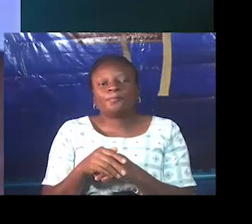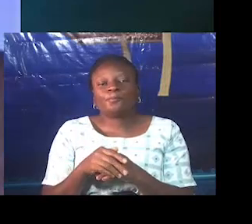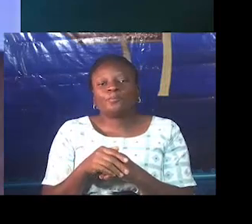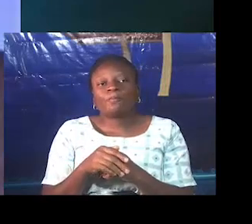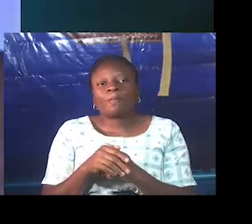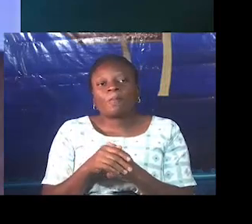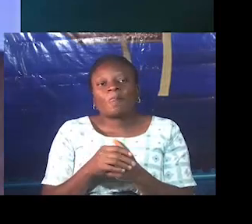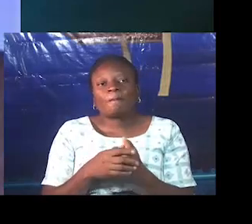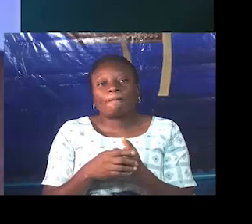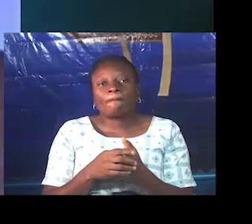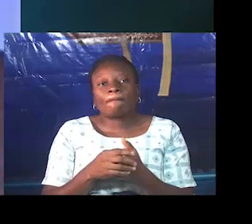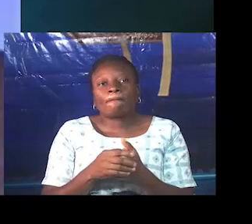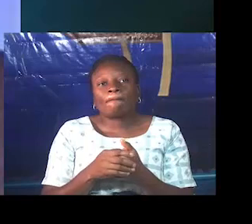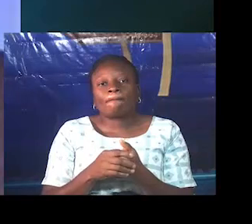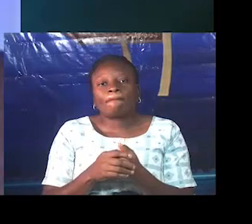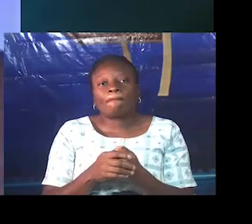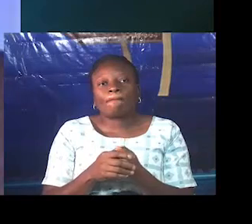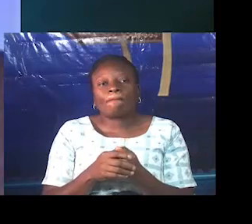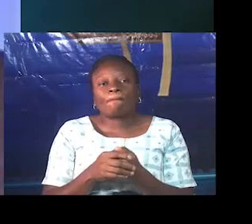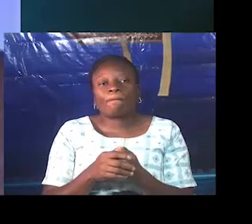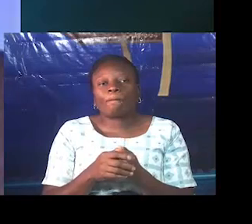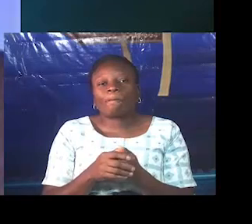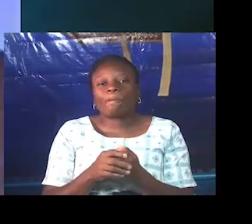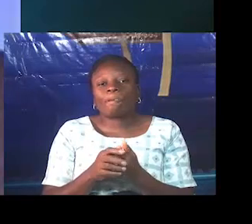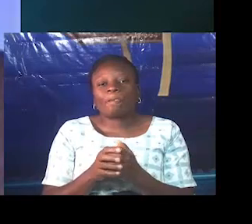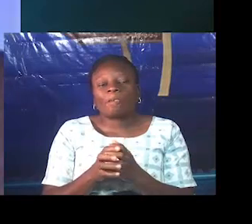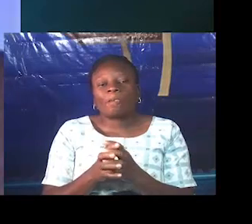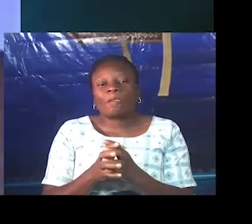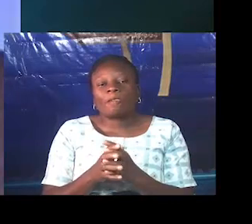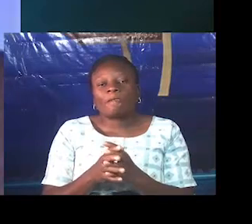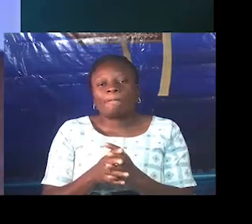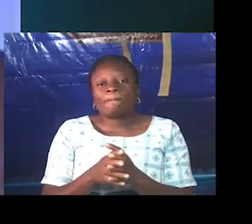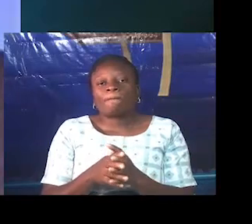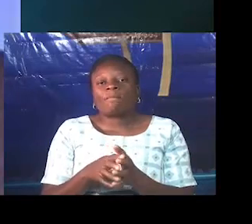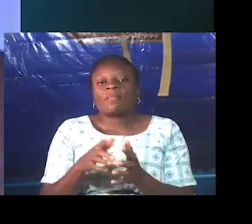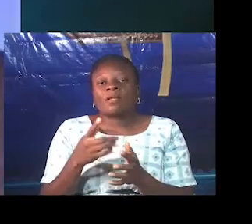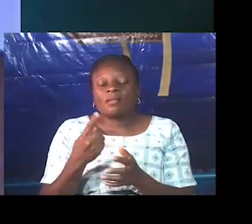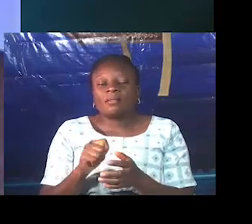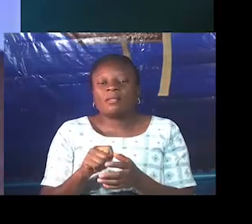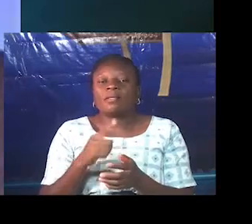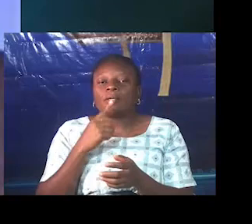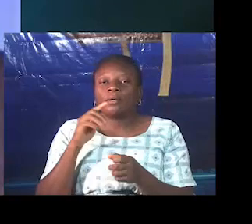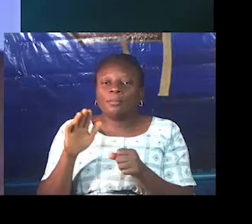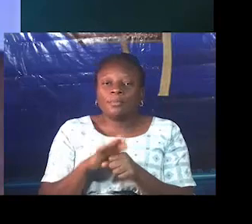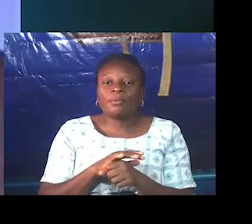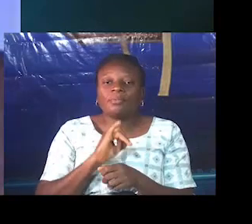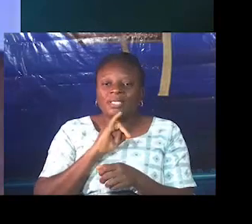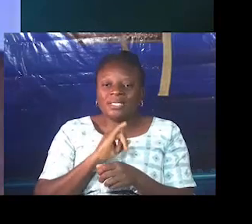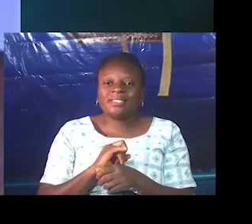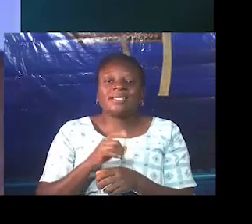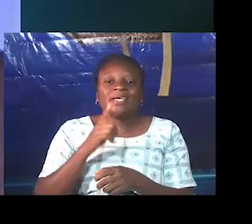strangers. Now that's a promise. He said, you will know his voice. Now if you are his